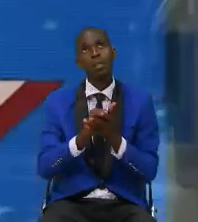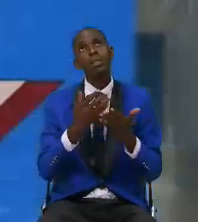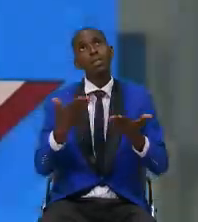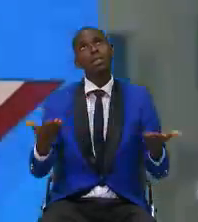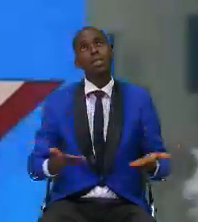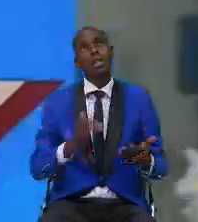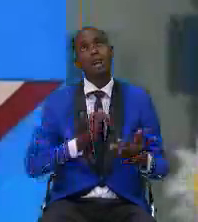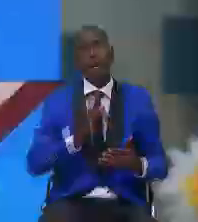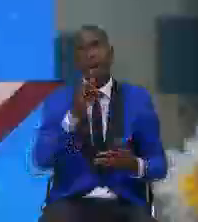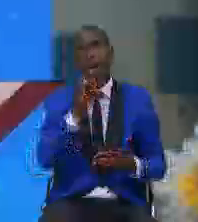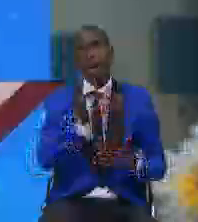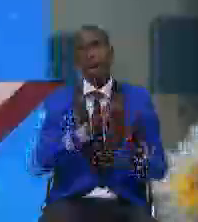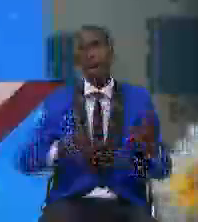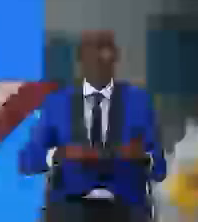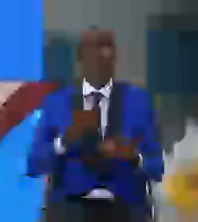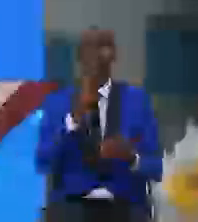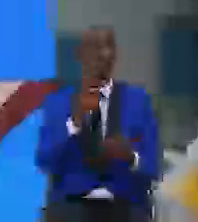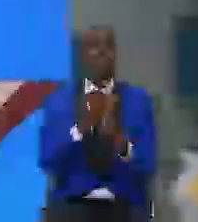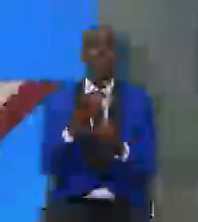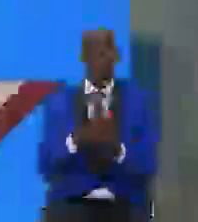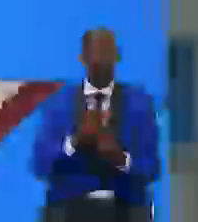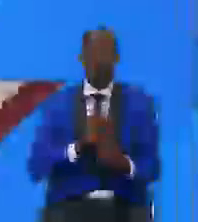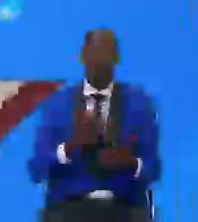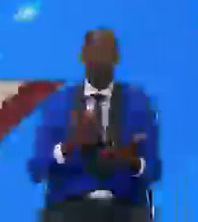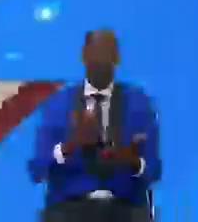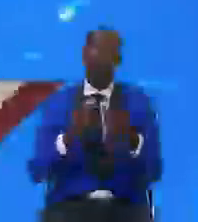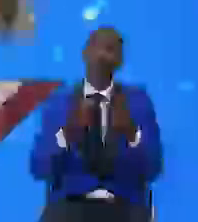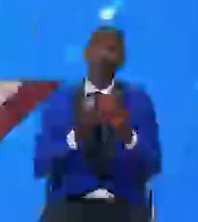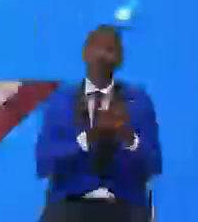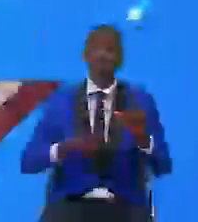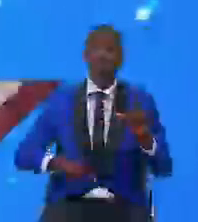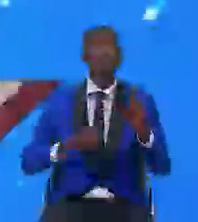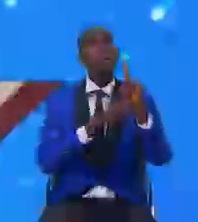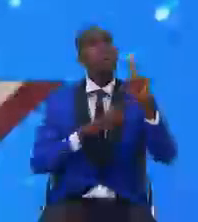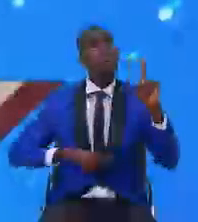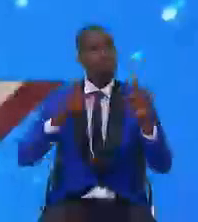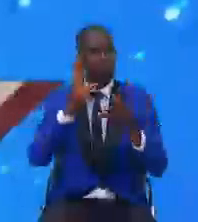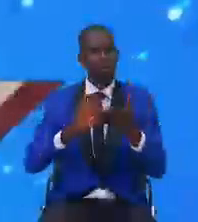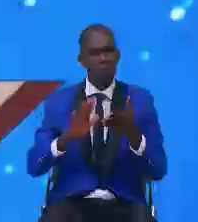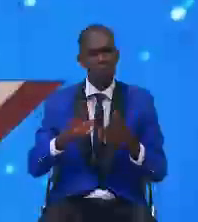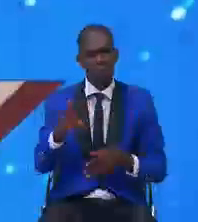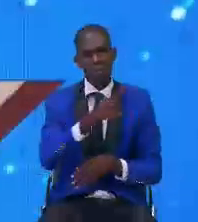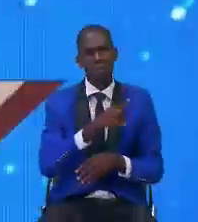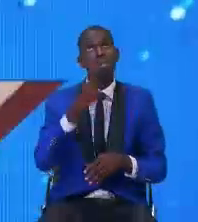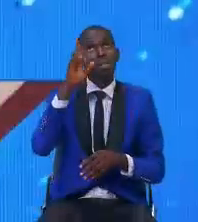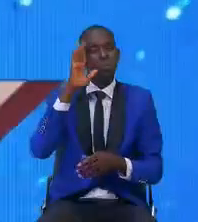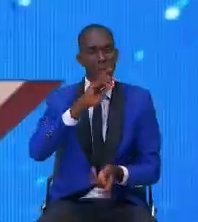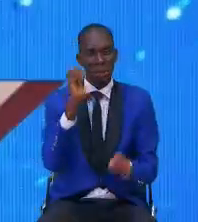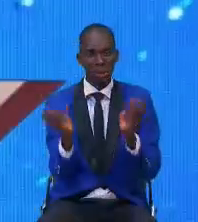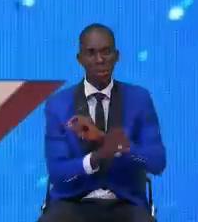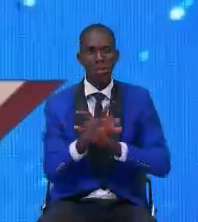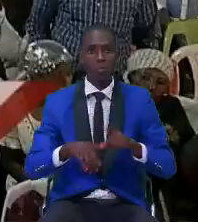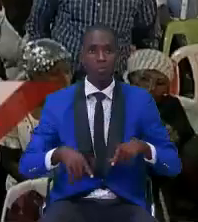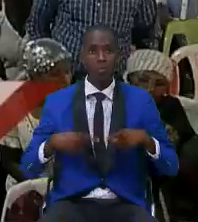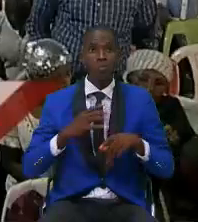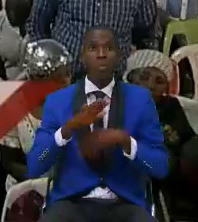the Lord today and you say, Lord, here am I, enough is enough, I want to follow the Lord, the Lord will